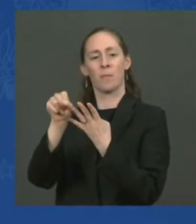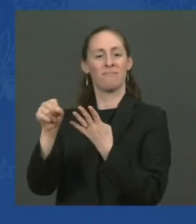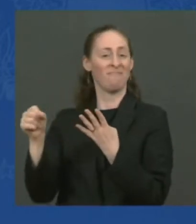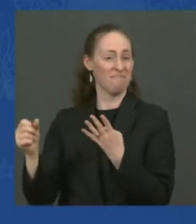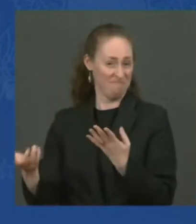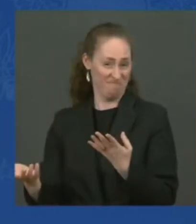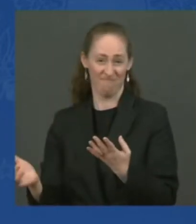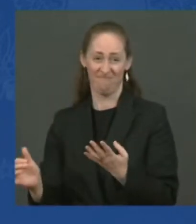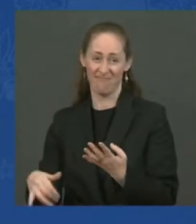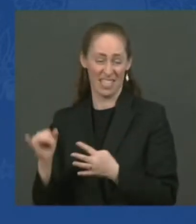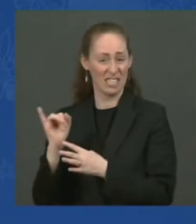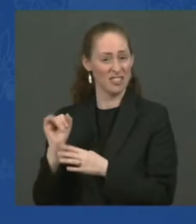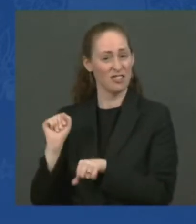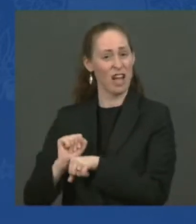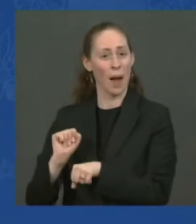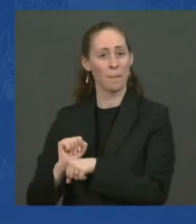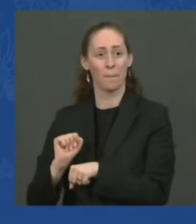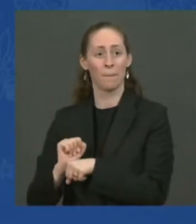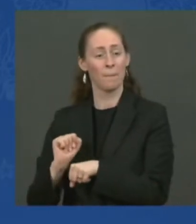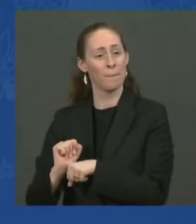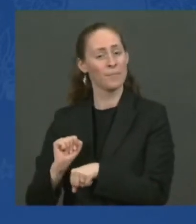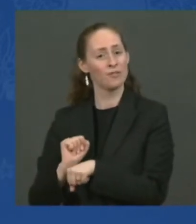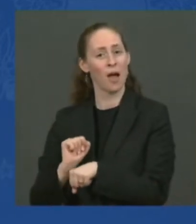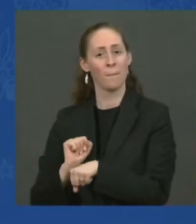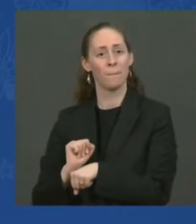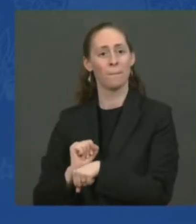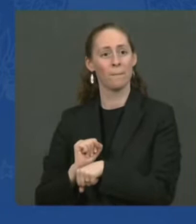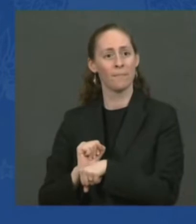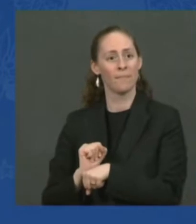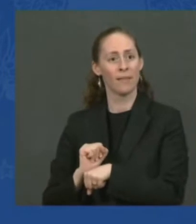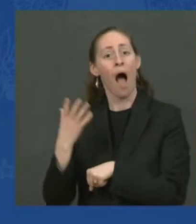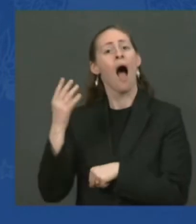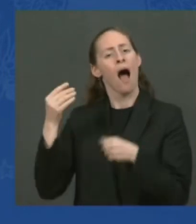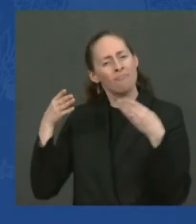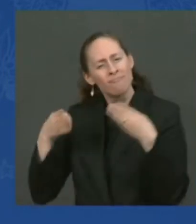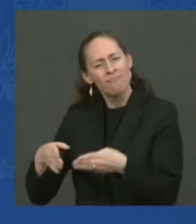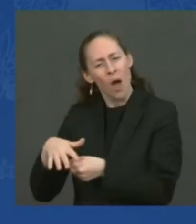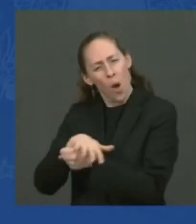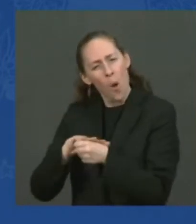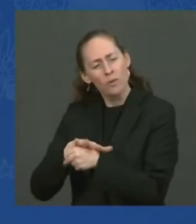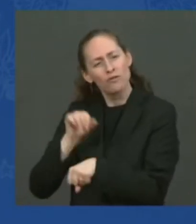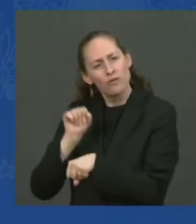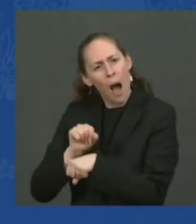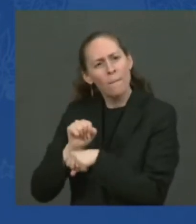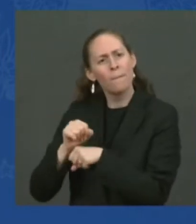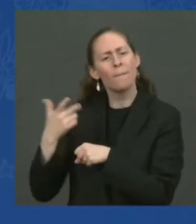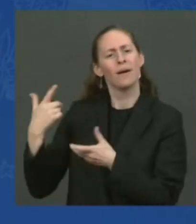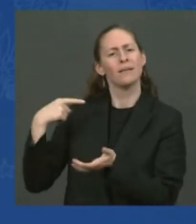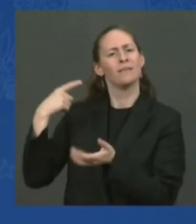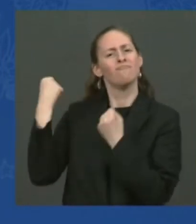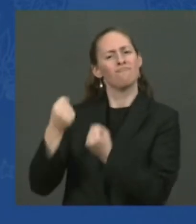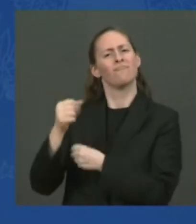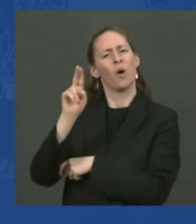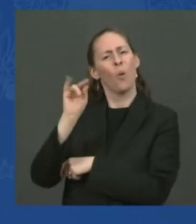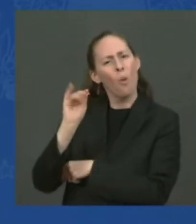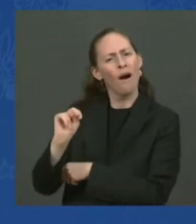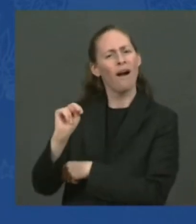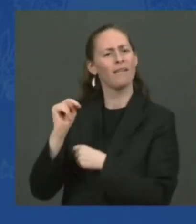Jobs, jobs, and more local jobs, more good-paying jobs, more union jobs.